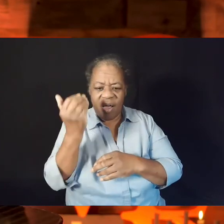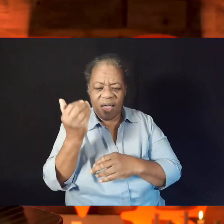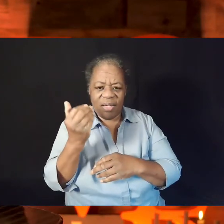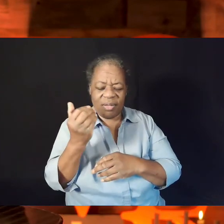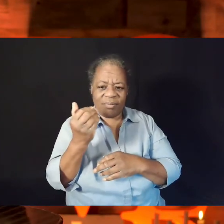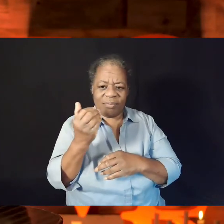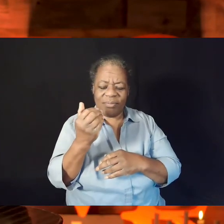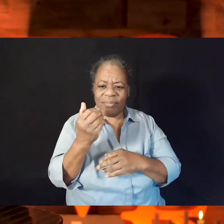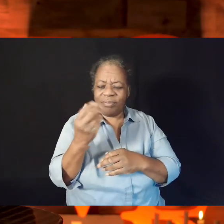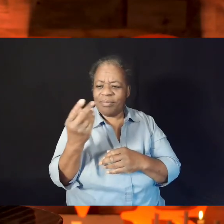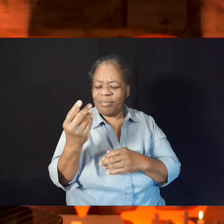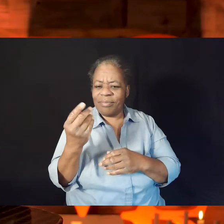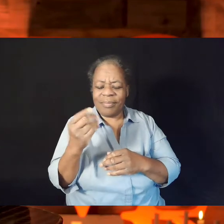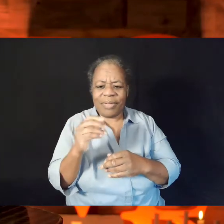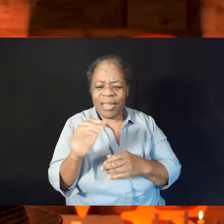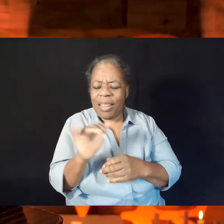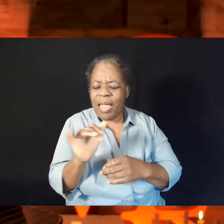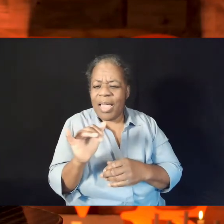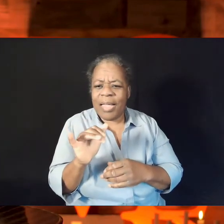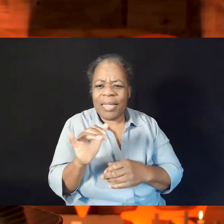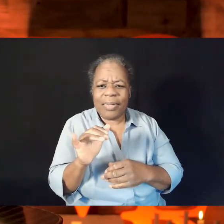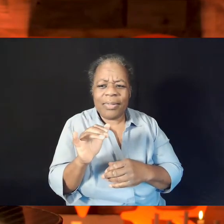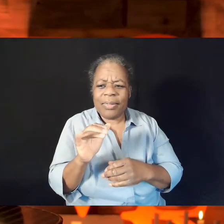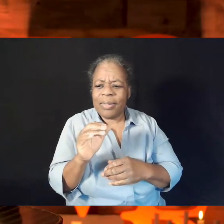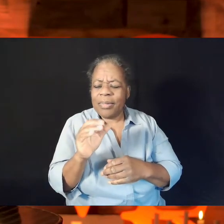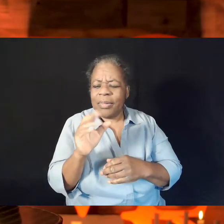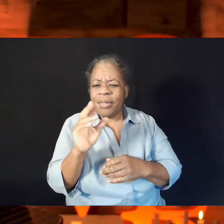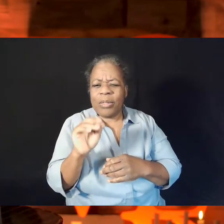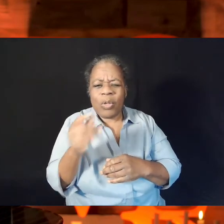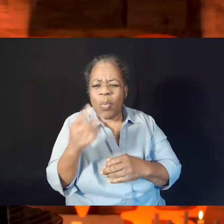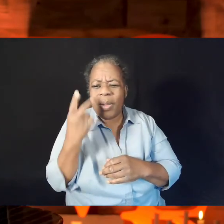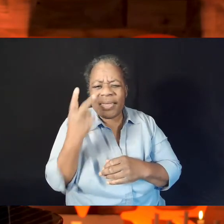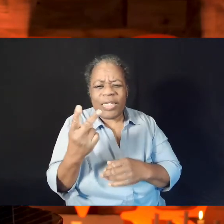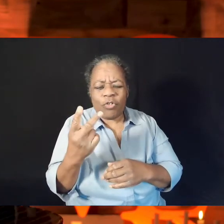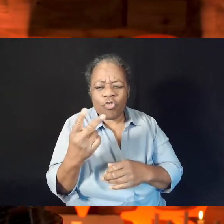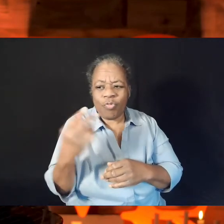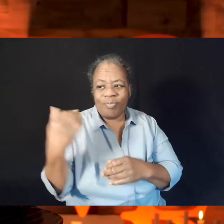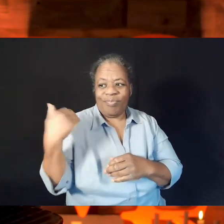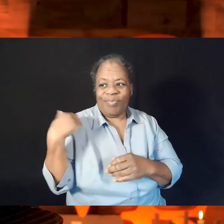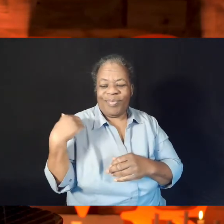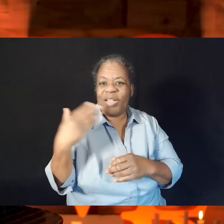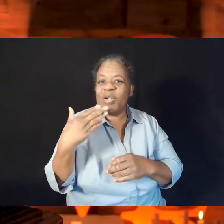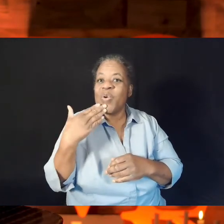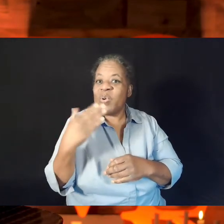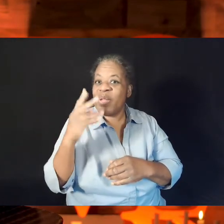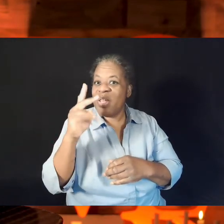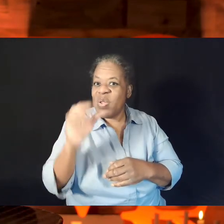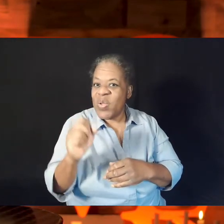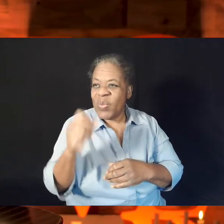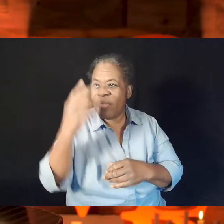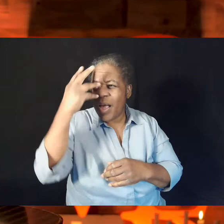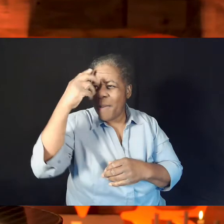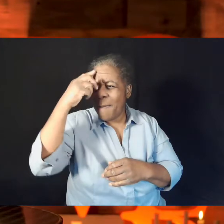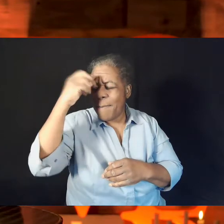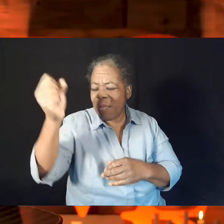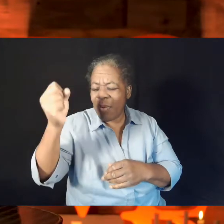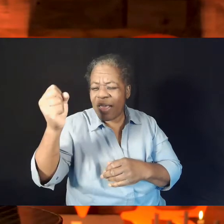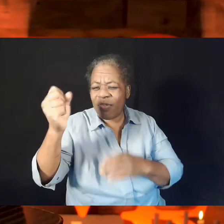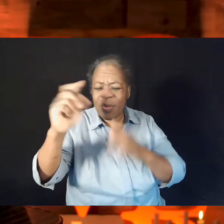disappointed, unnoticed, remind yourself of this good news. Commit it to memory so you can pull it out anytime you